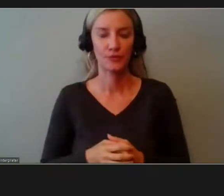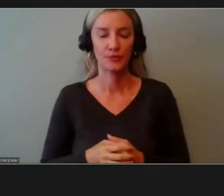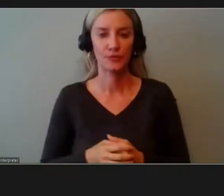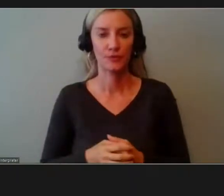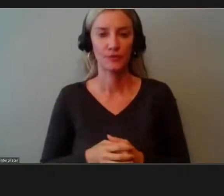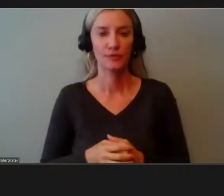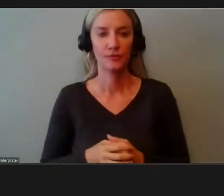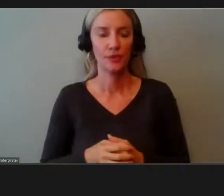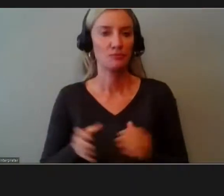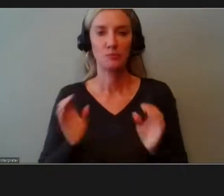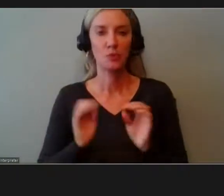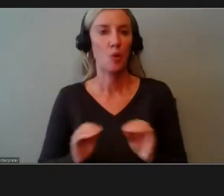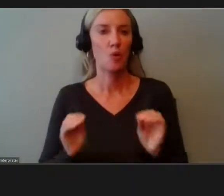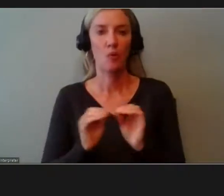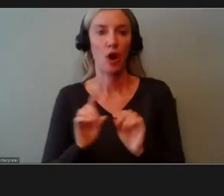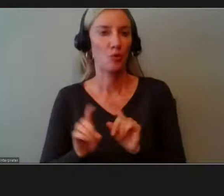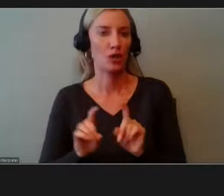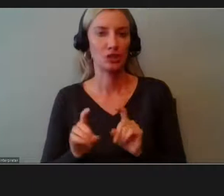No further questions.